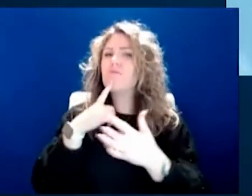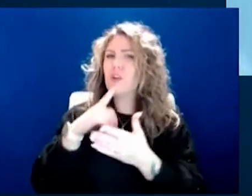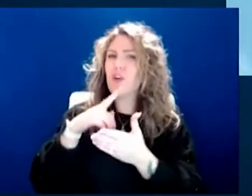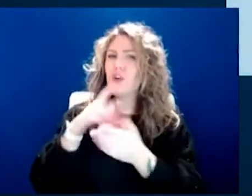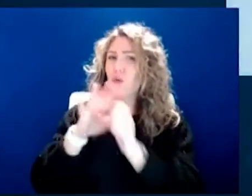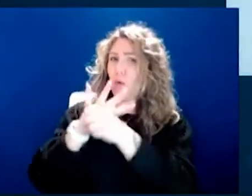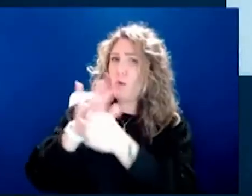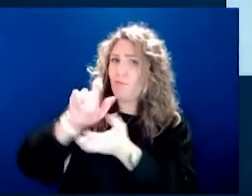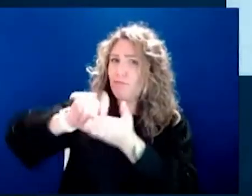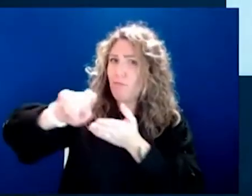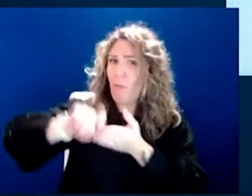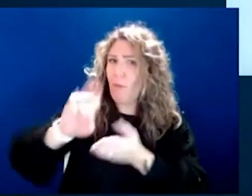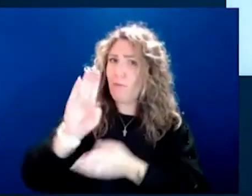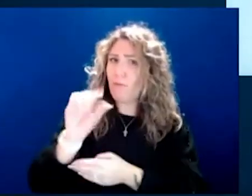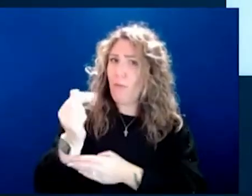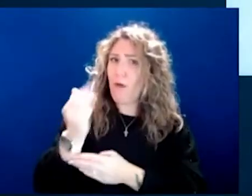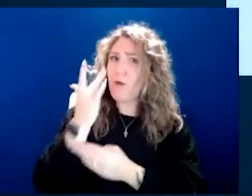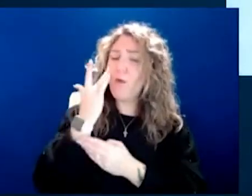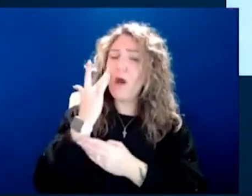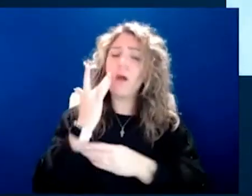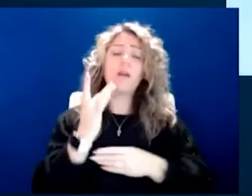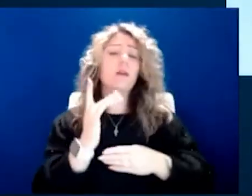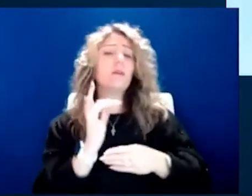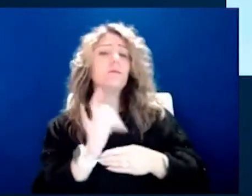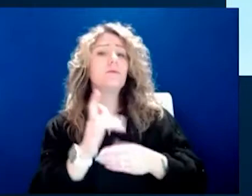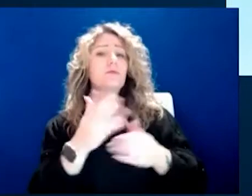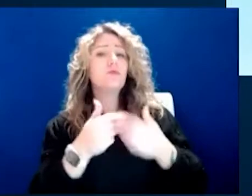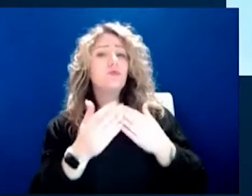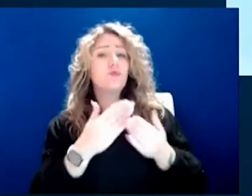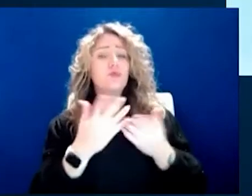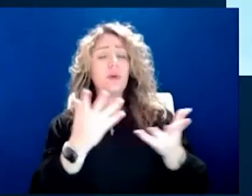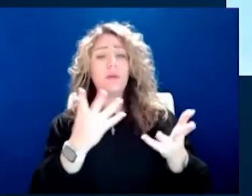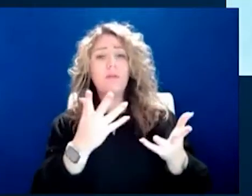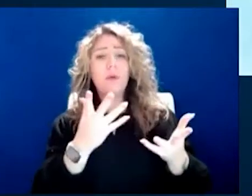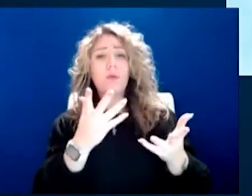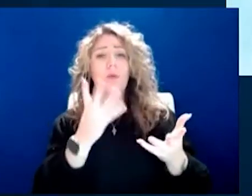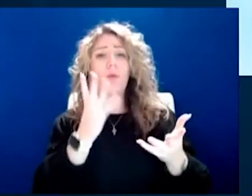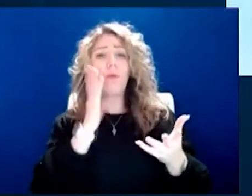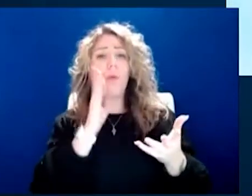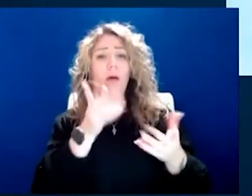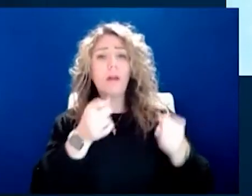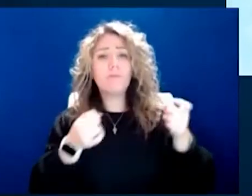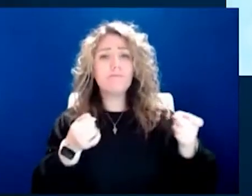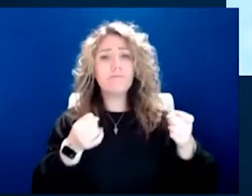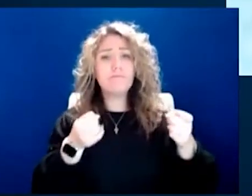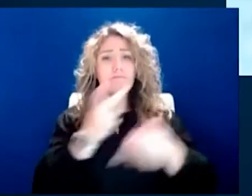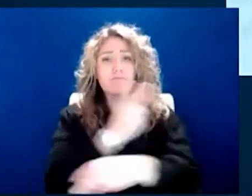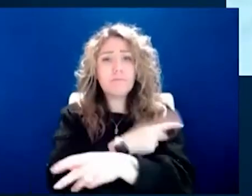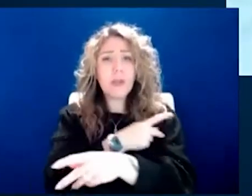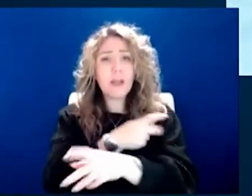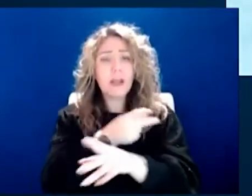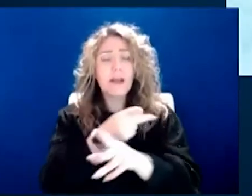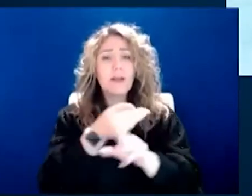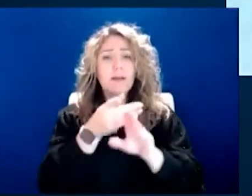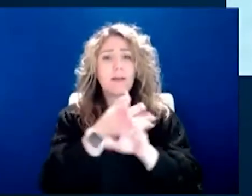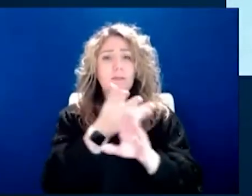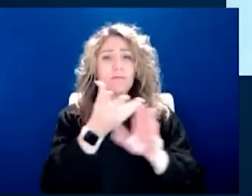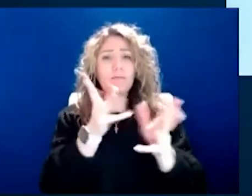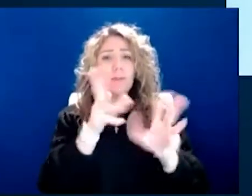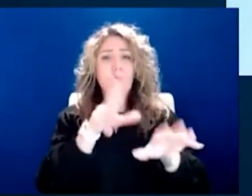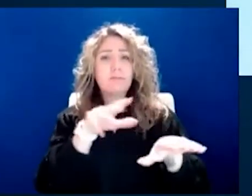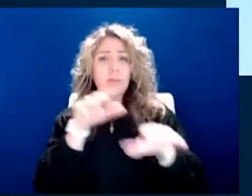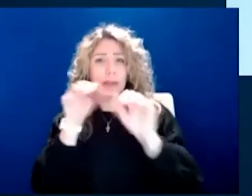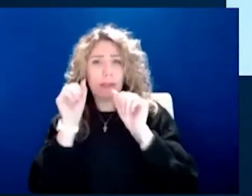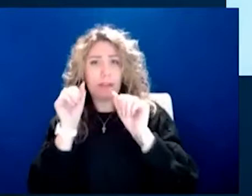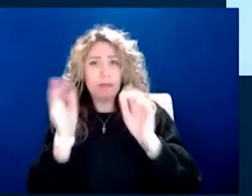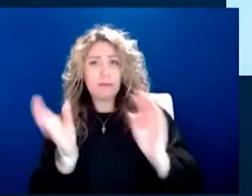that is. This is to make whoever is going to handle the patient after the patient leaves Decedent Affairs, so they